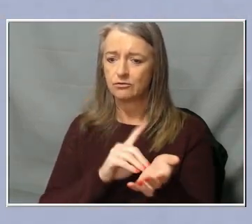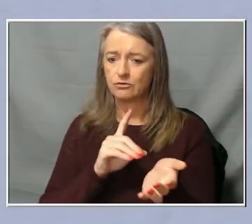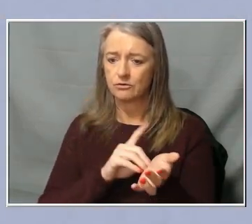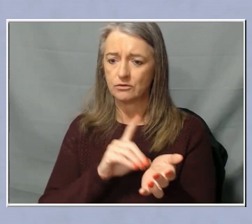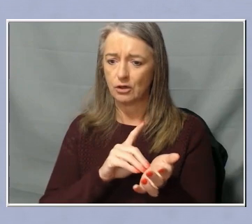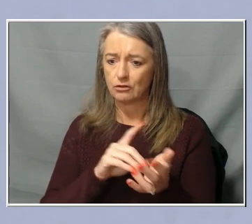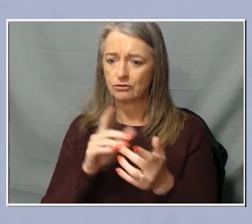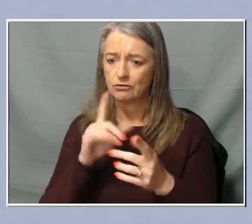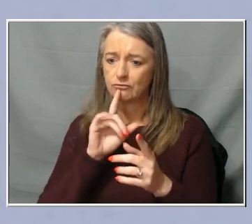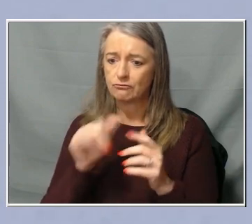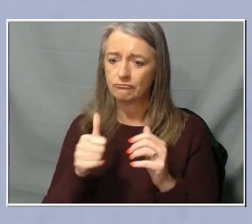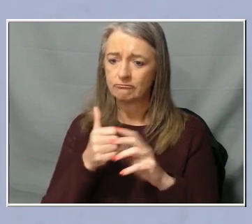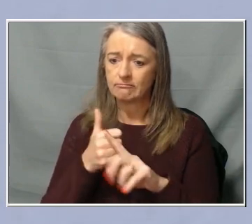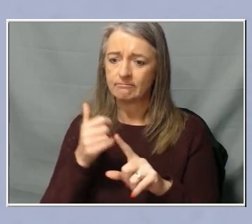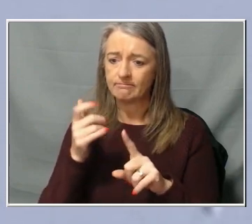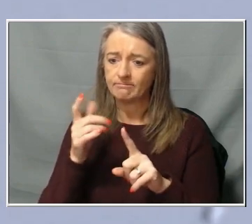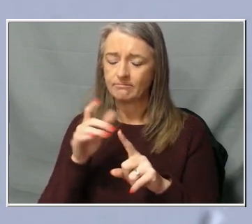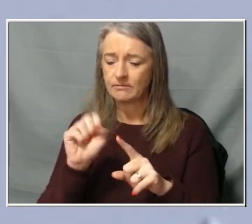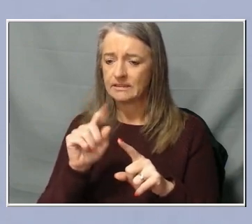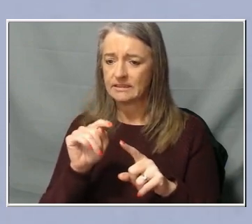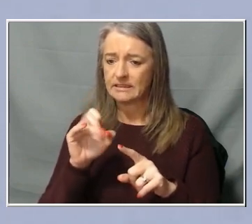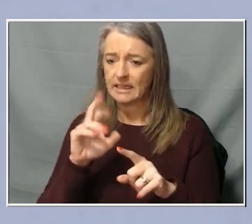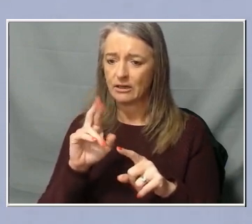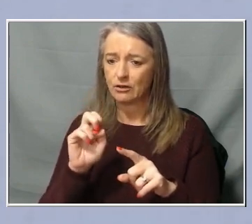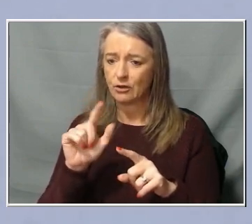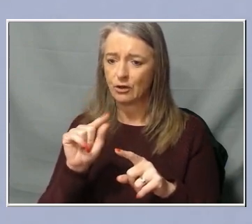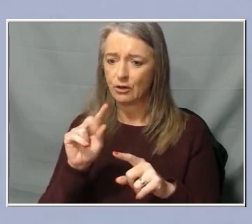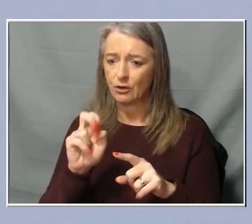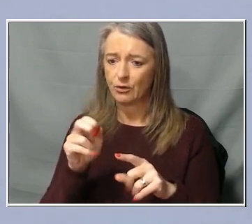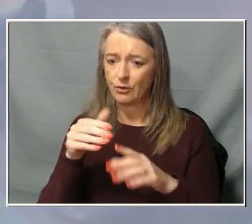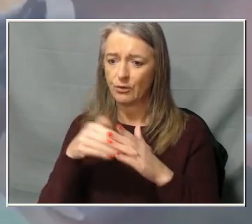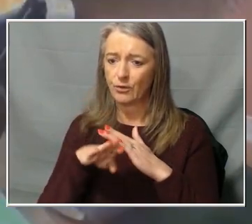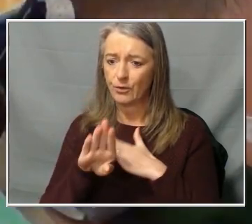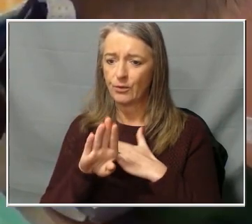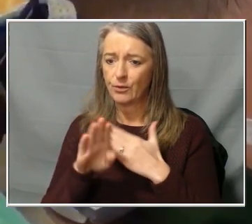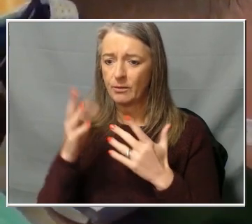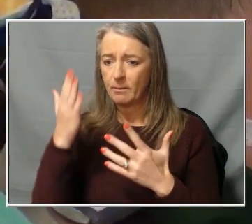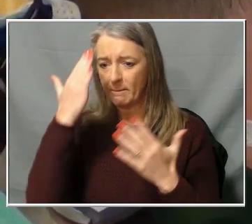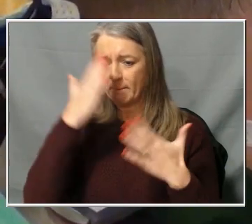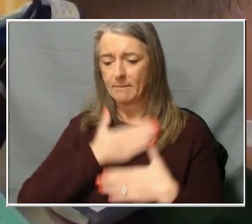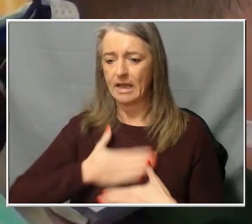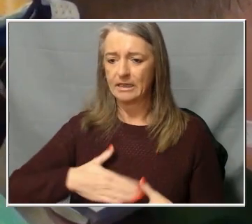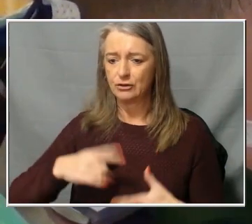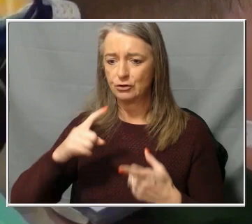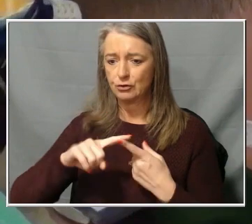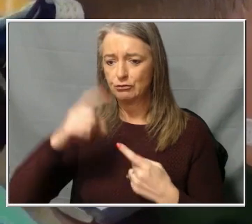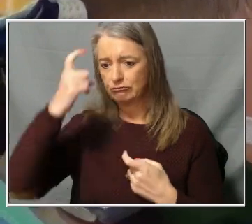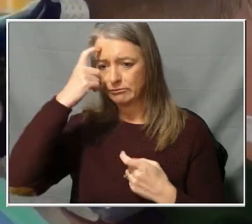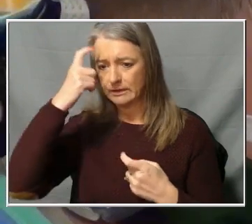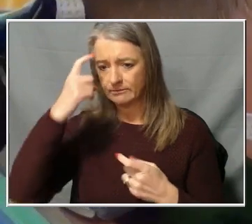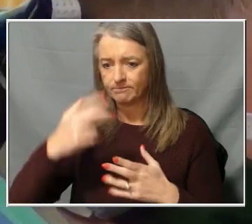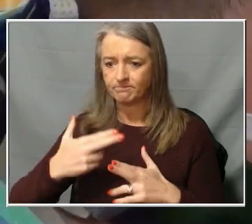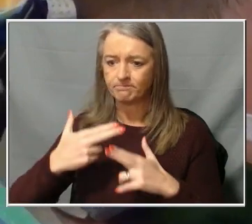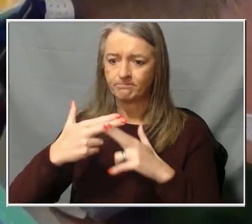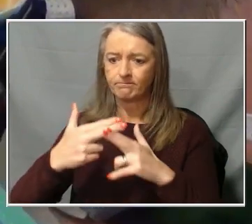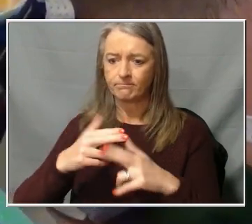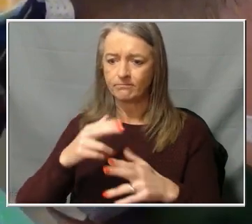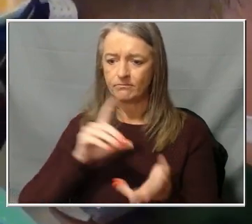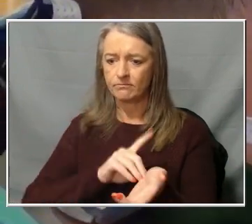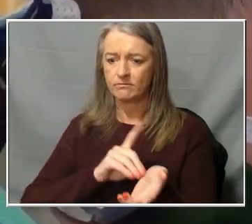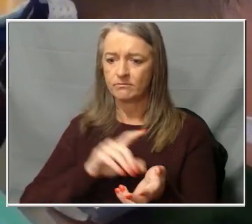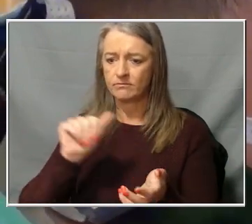Ebersol maneuvered a drop of sterile superglue through Ashlyn's body to her brain. It was his colleague, Dr. Alan Reeves,